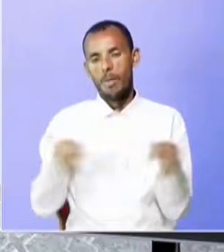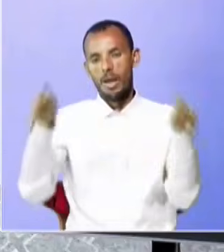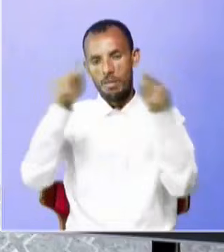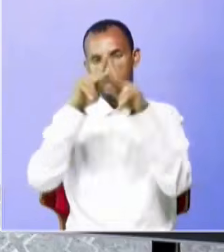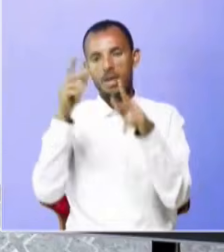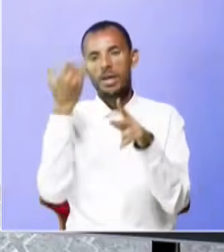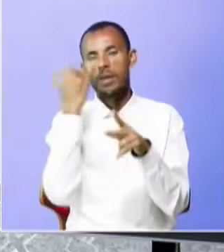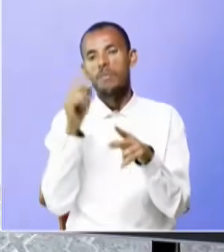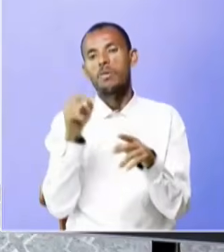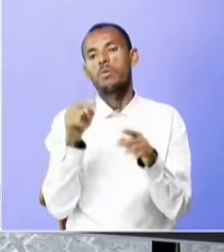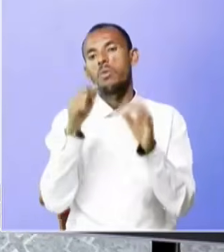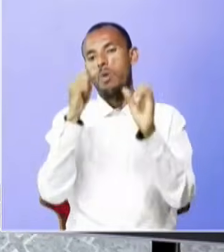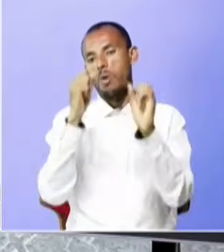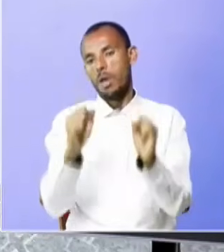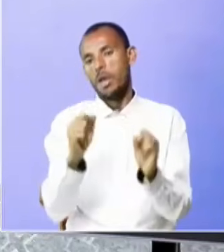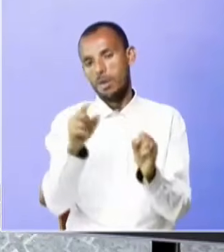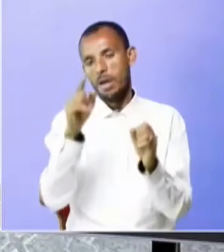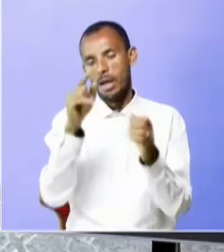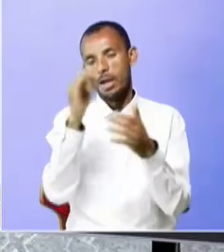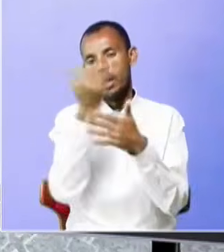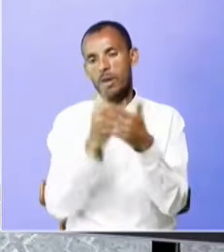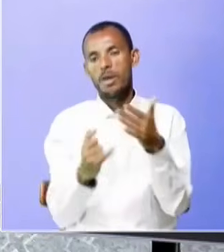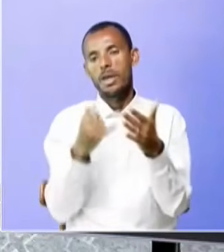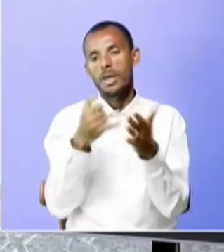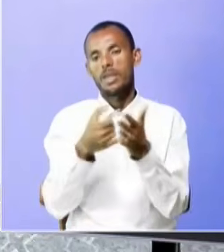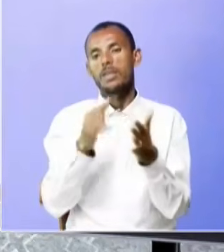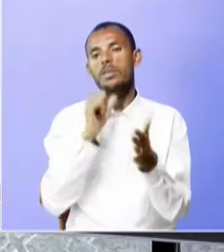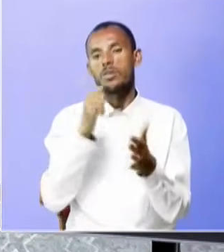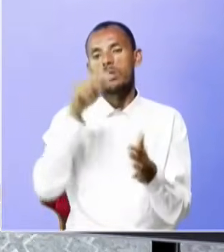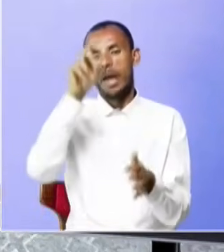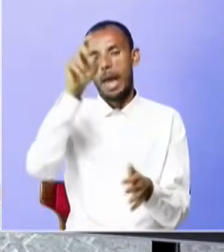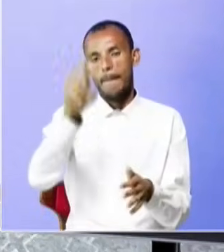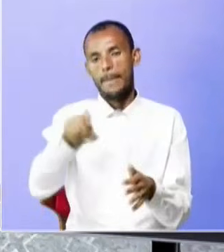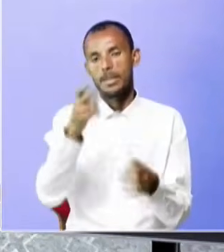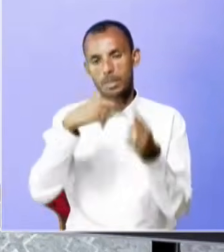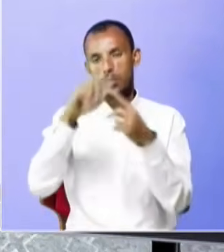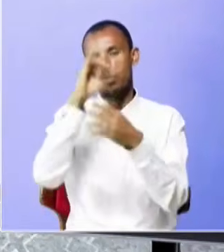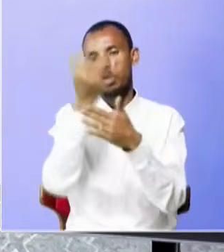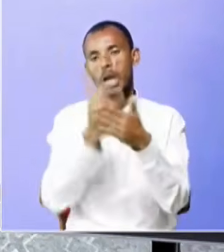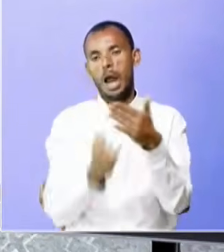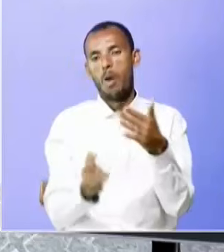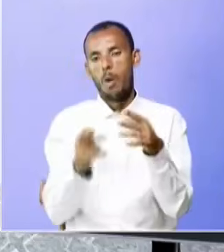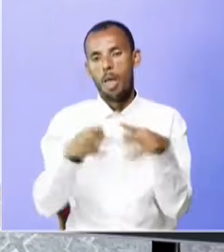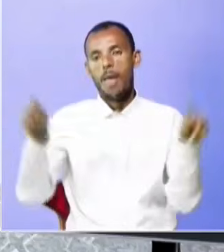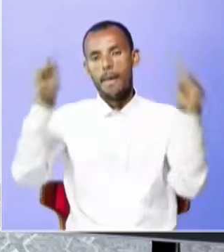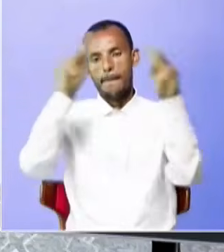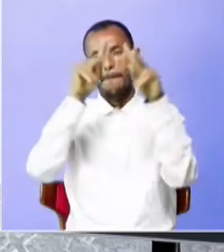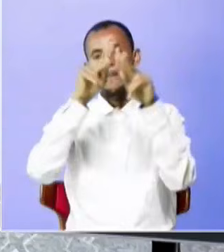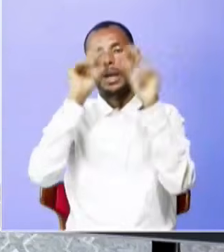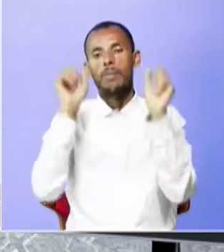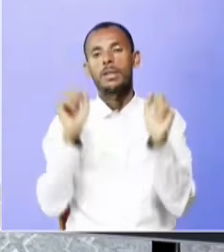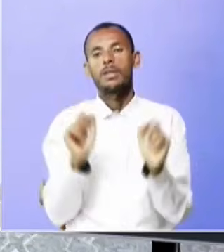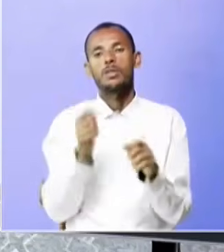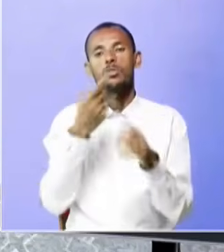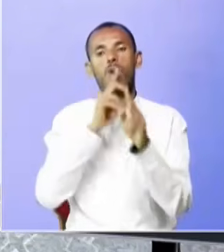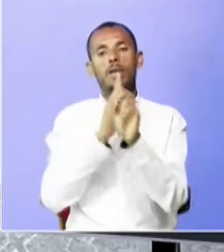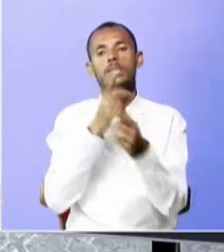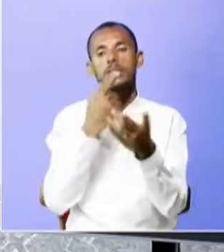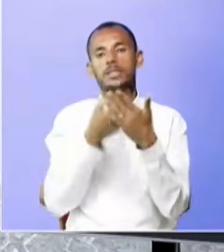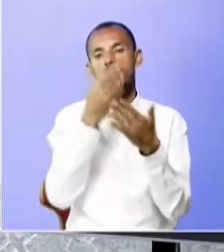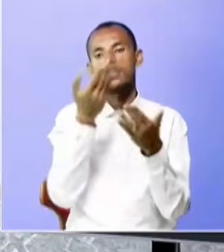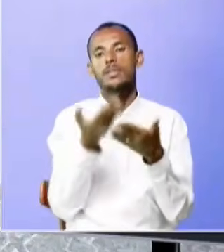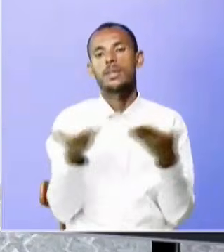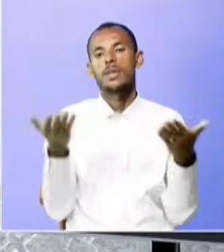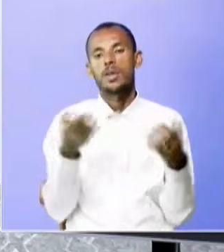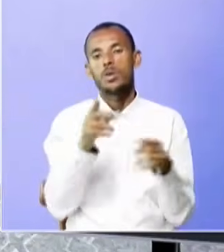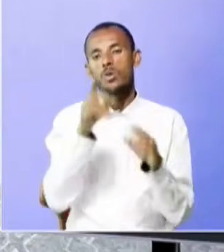you sketch it, but it's not a must to sketch the pyramid to answer this thing. So